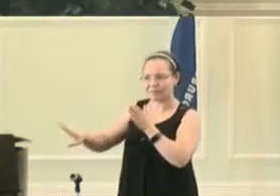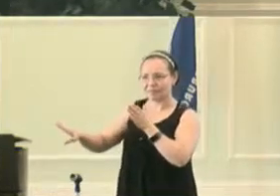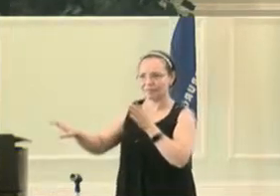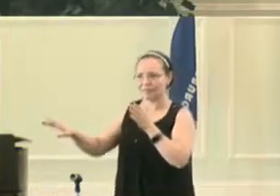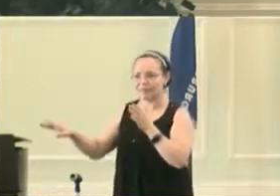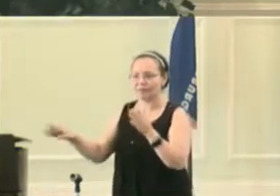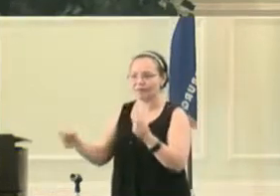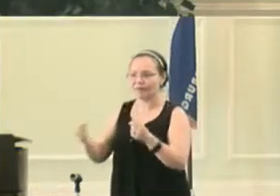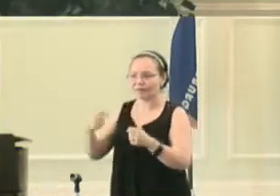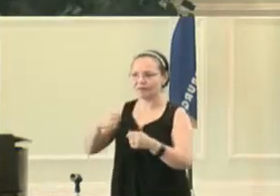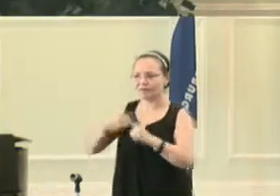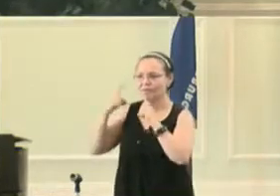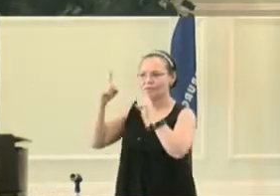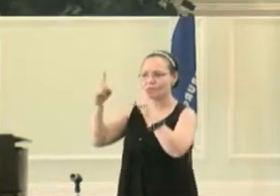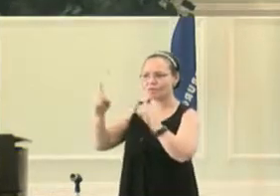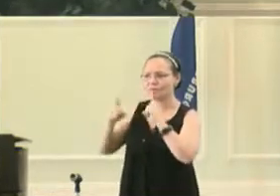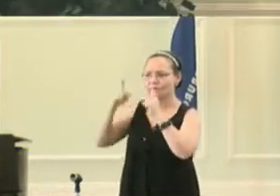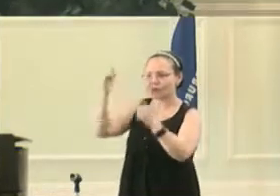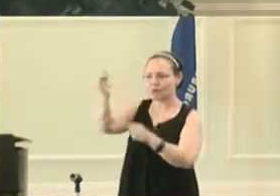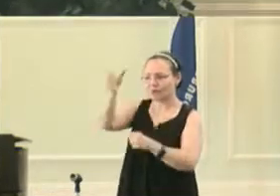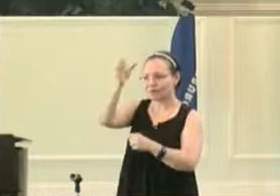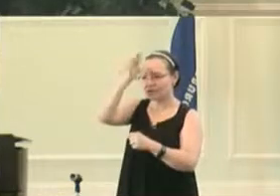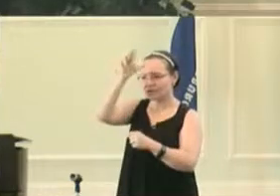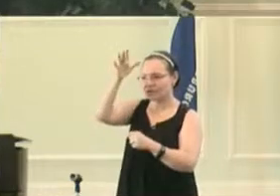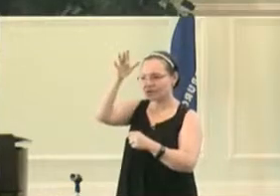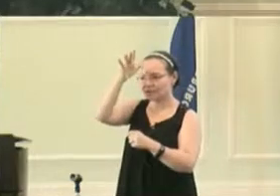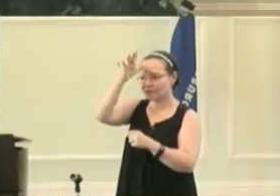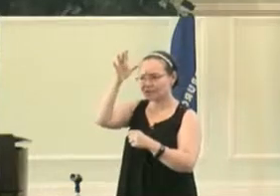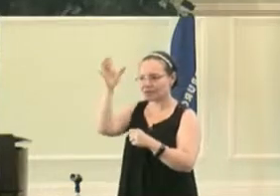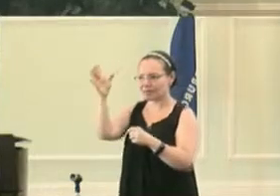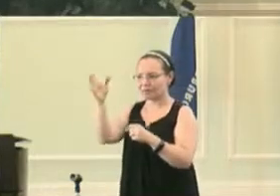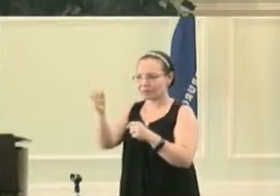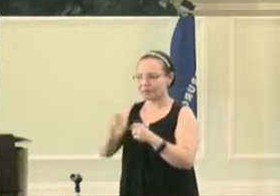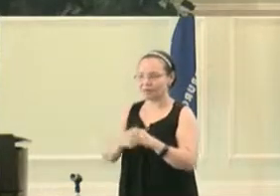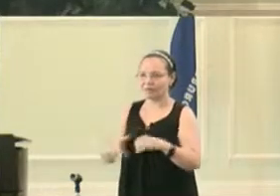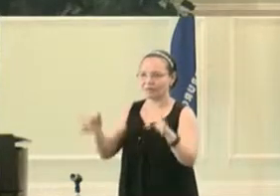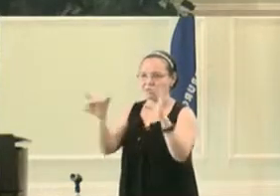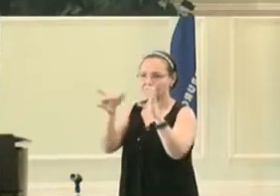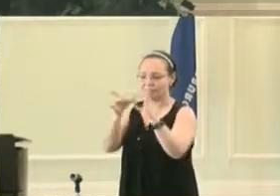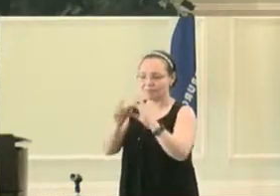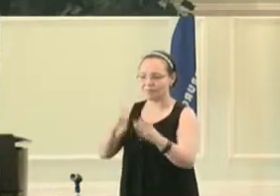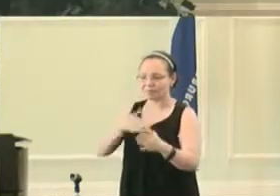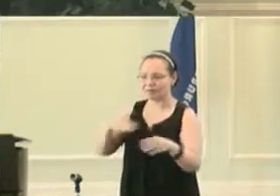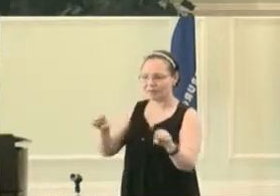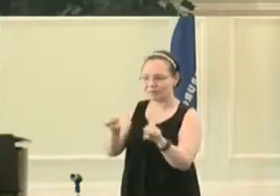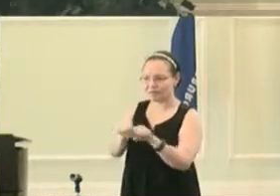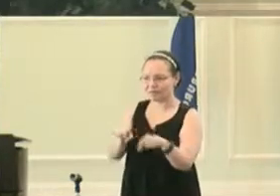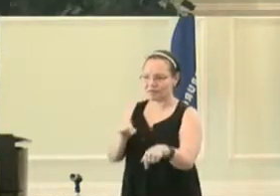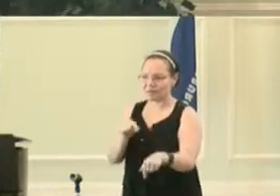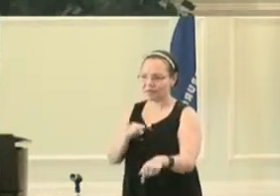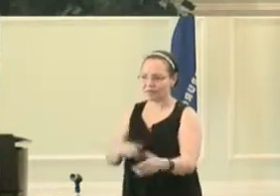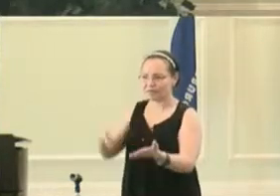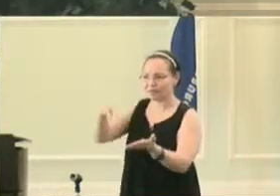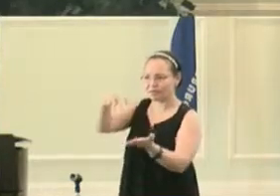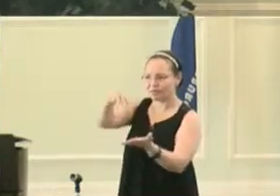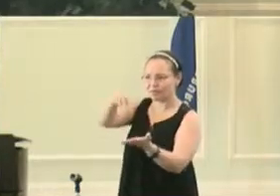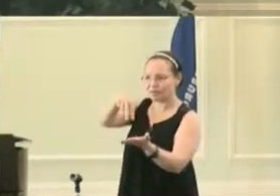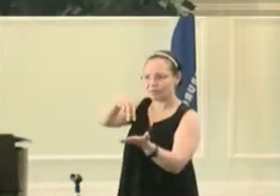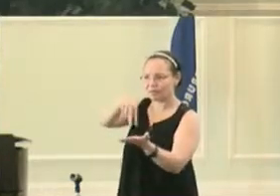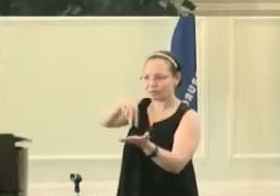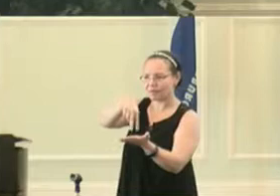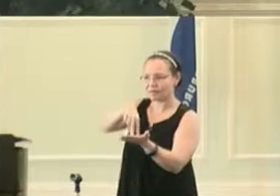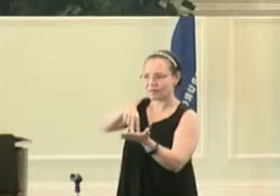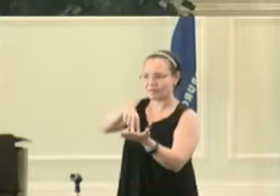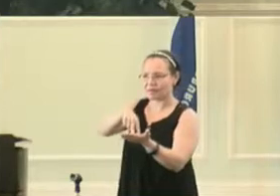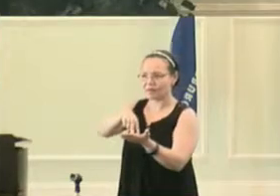my Father. Father, I set my feet upon your mighty